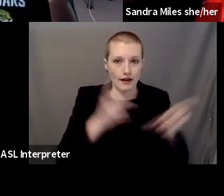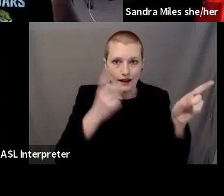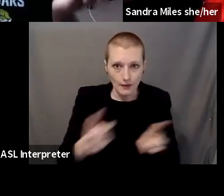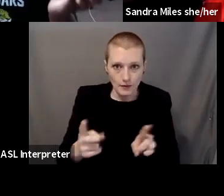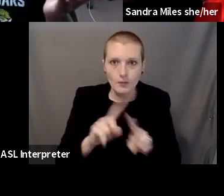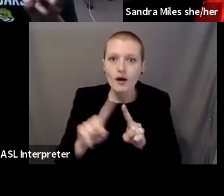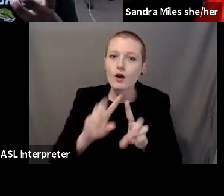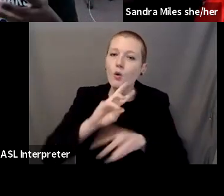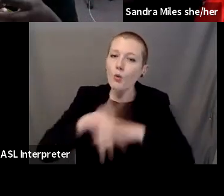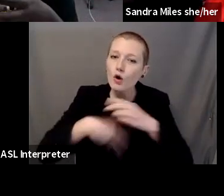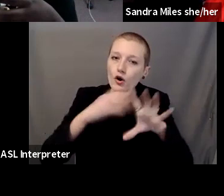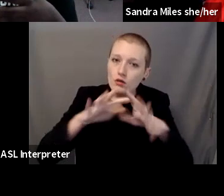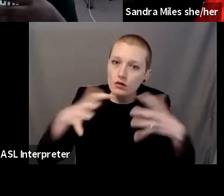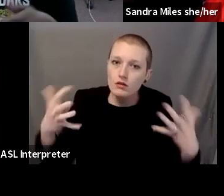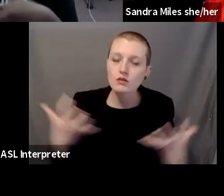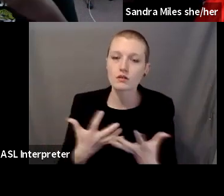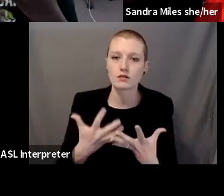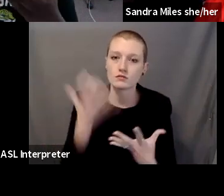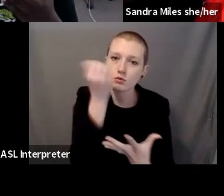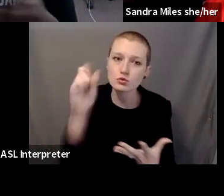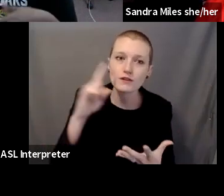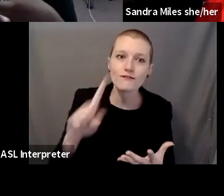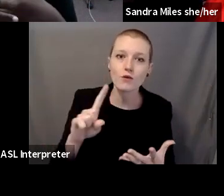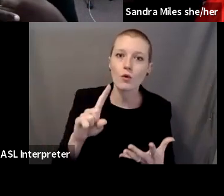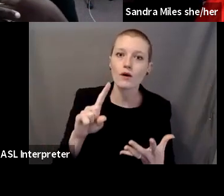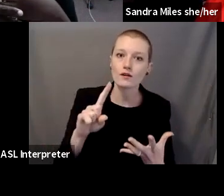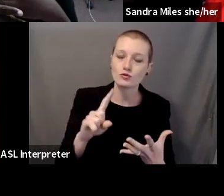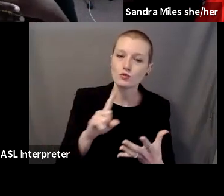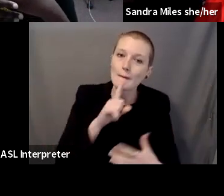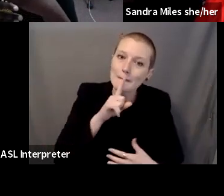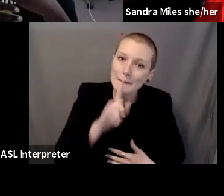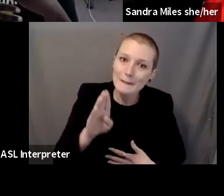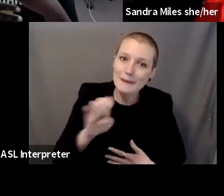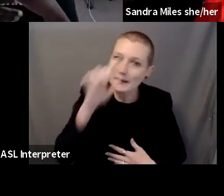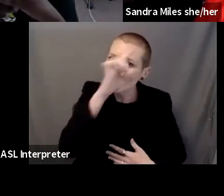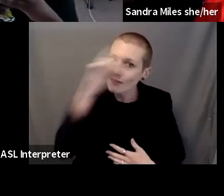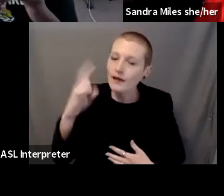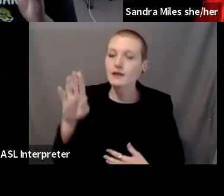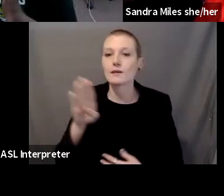be human. I think that we need to keep telling the Black history,